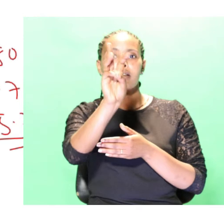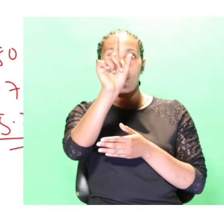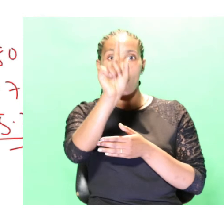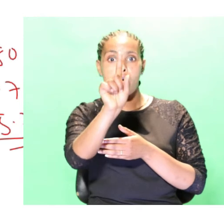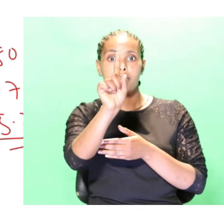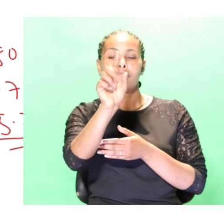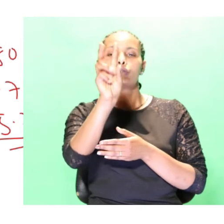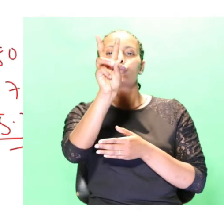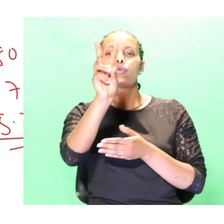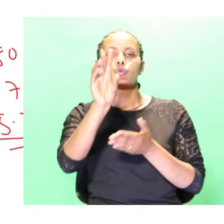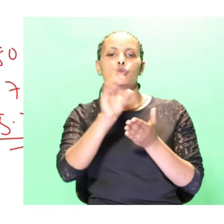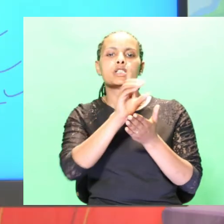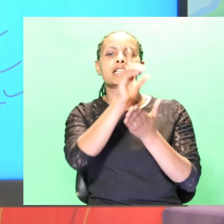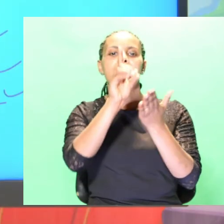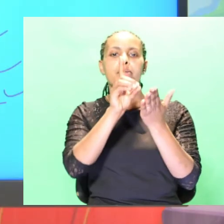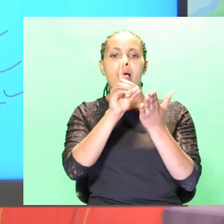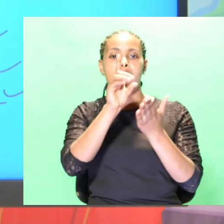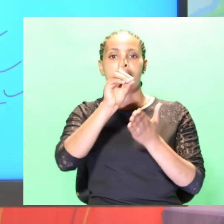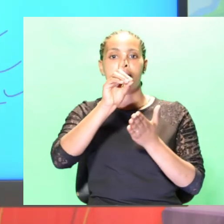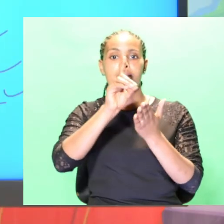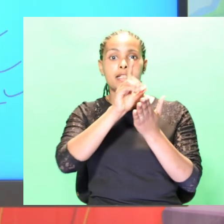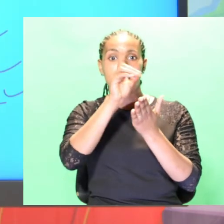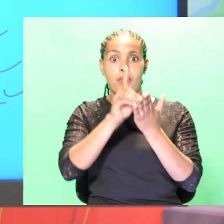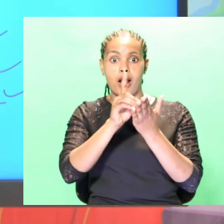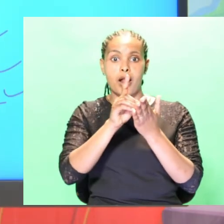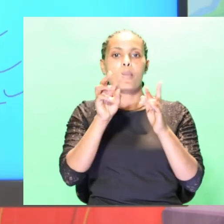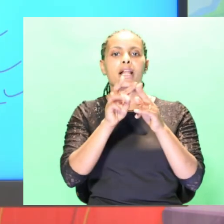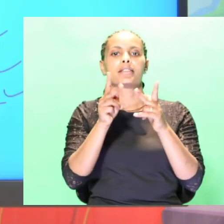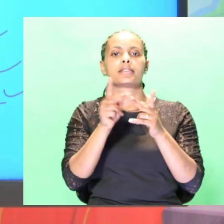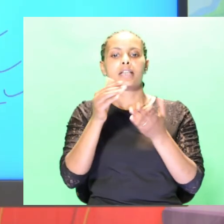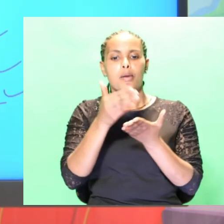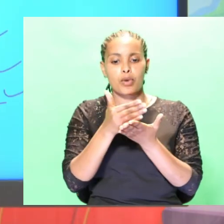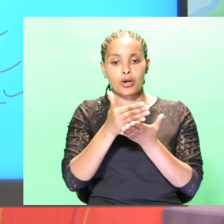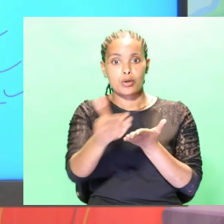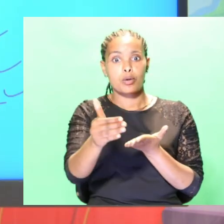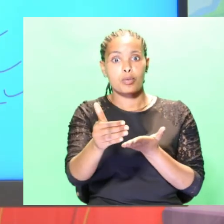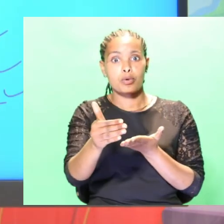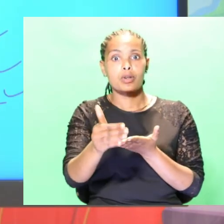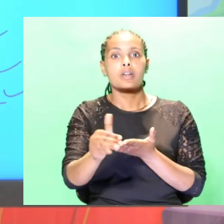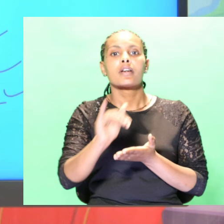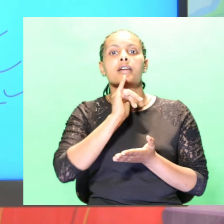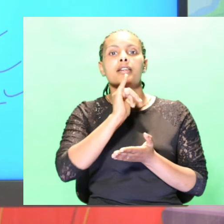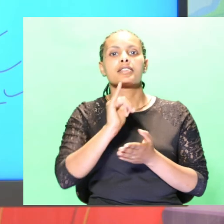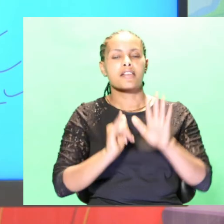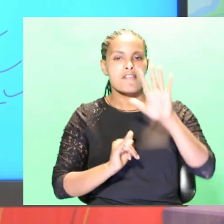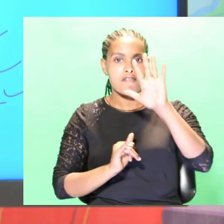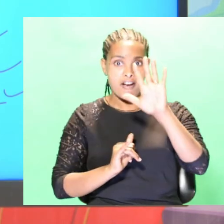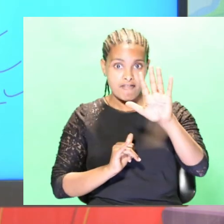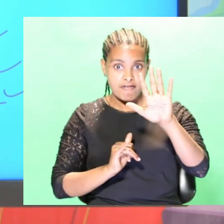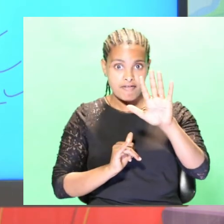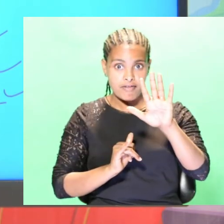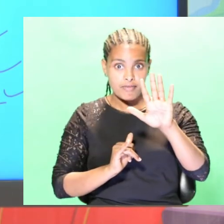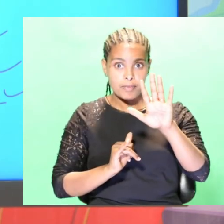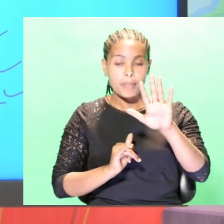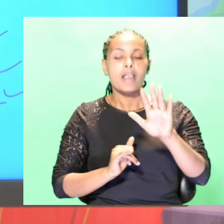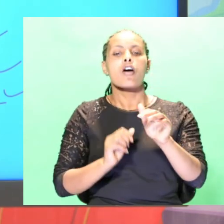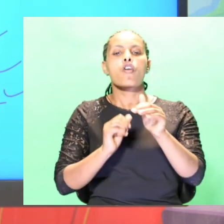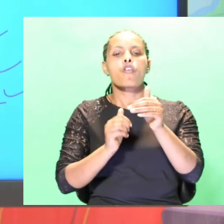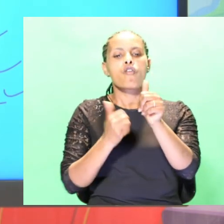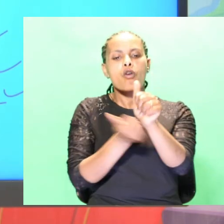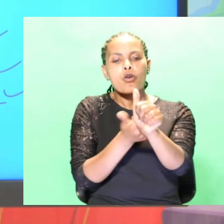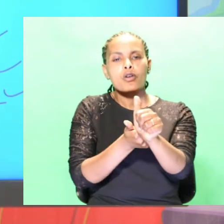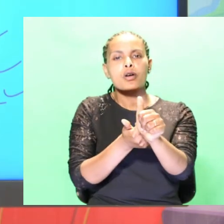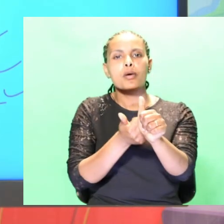45.76514 to 2 decimal places. The number to be removed is 5 and is followed